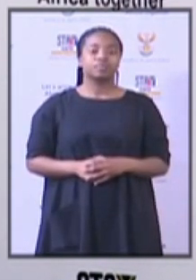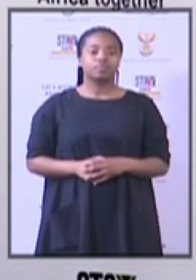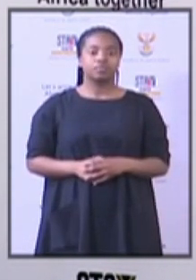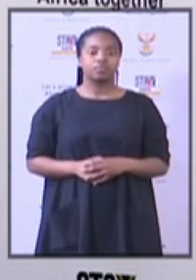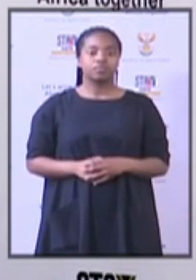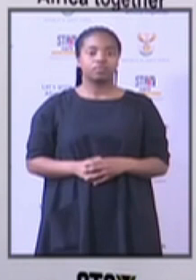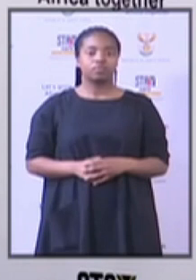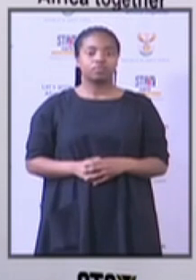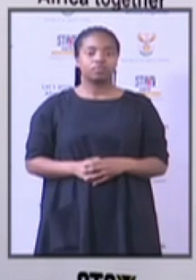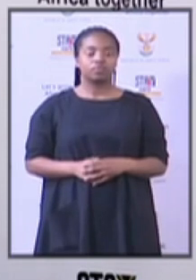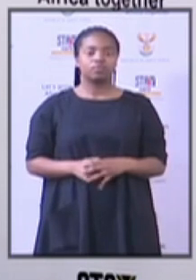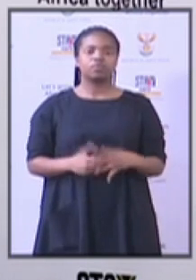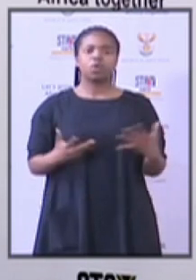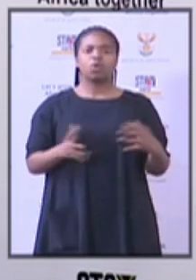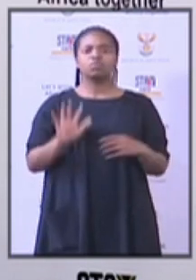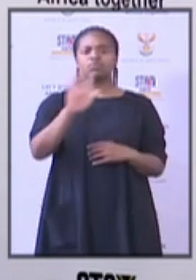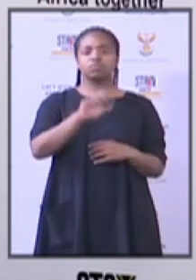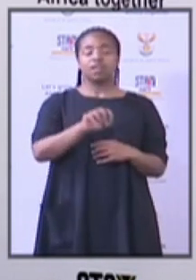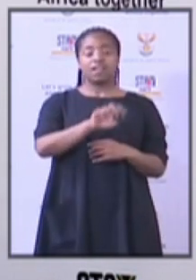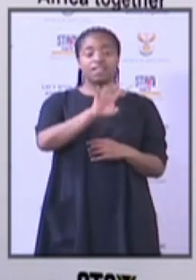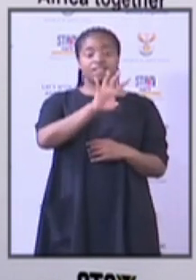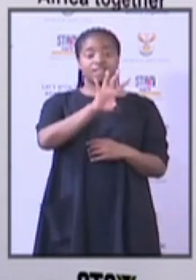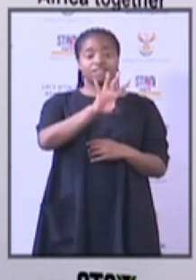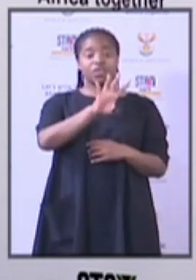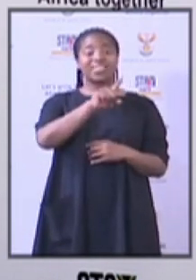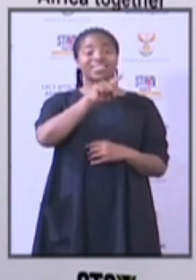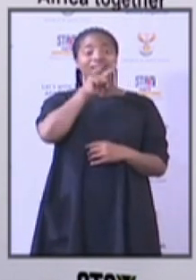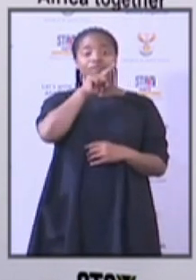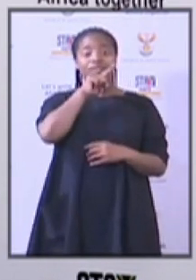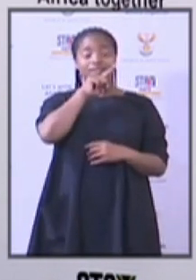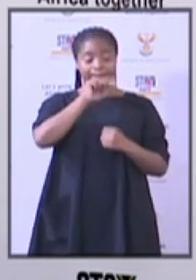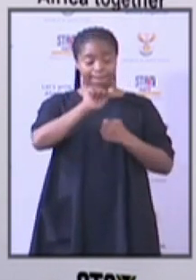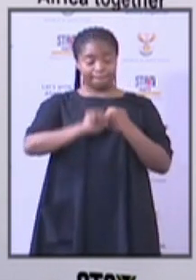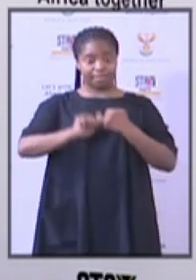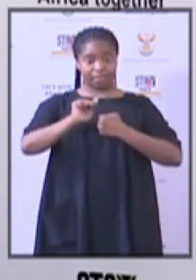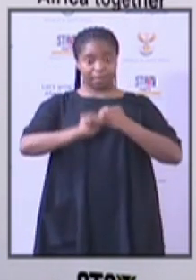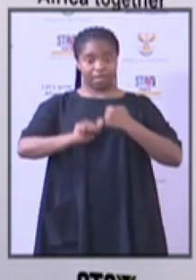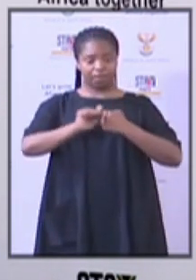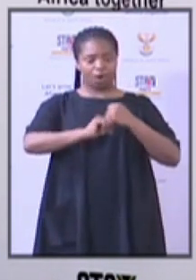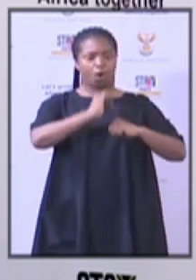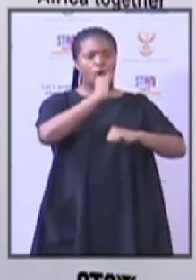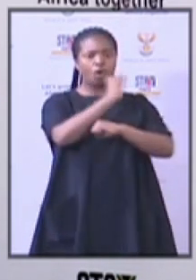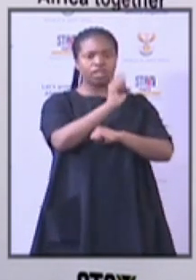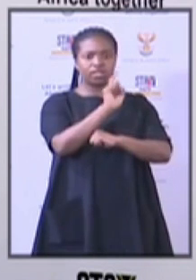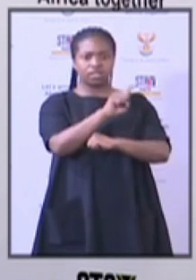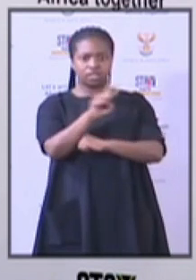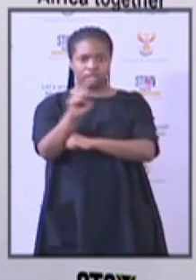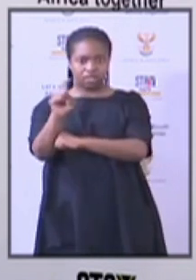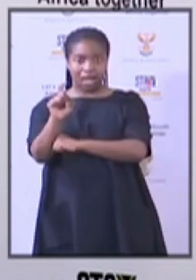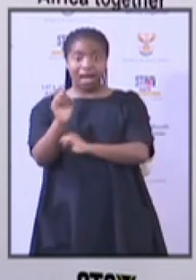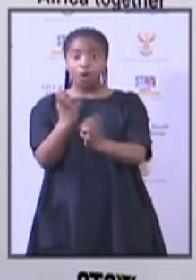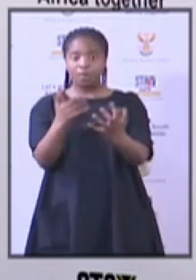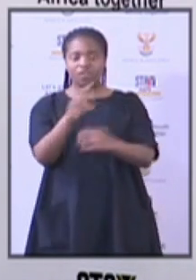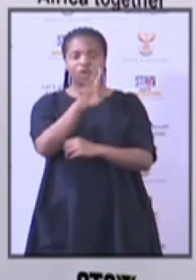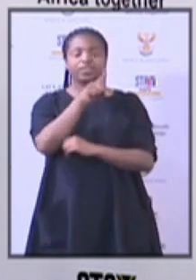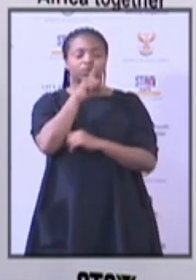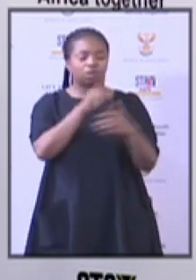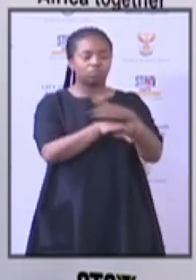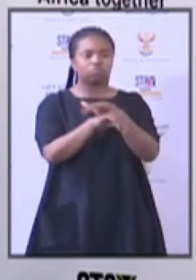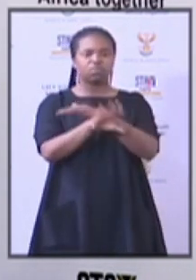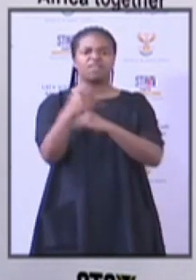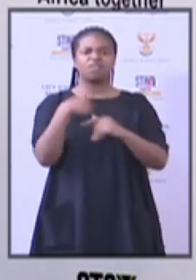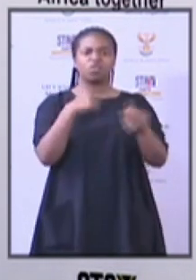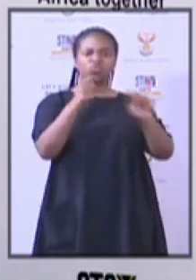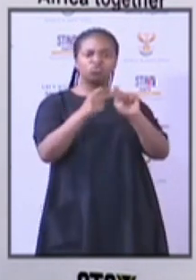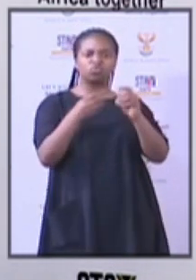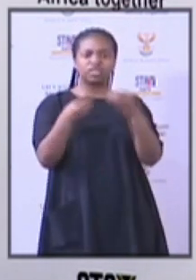On average, 4,000 people a month visit our offices for amendments and rectification of personal